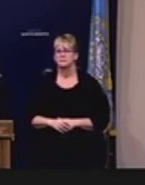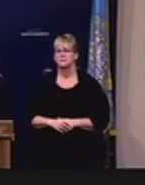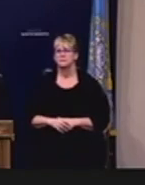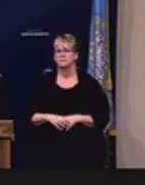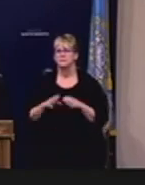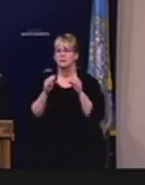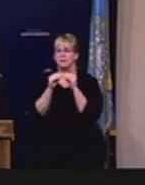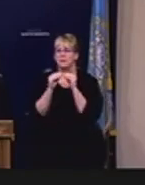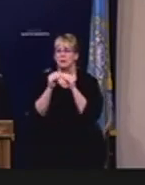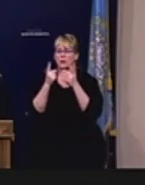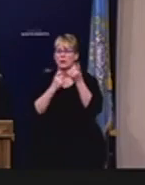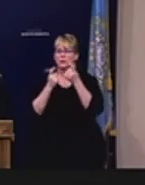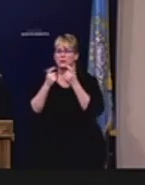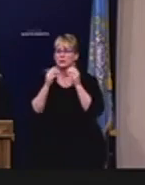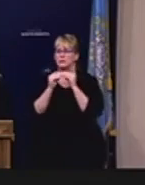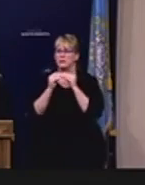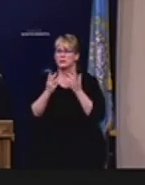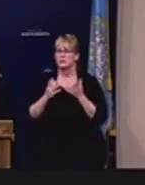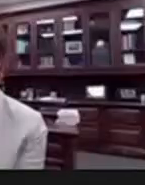Further questions?